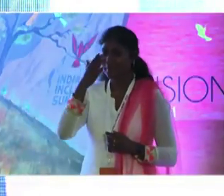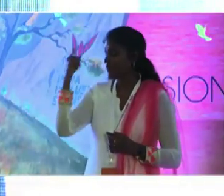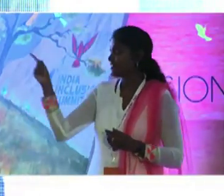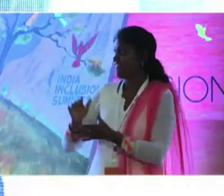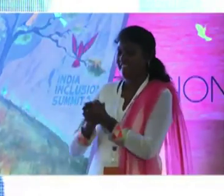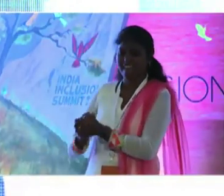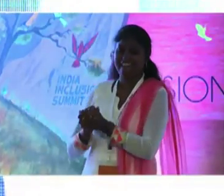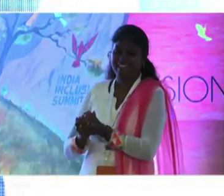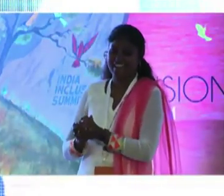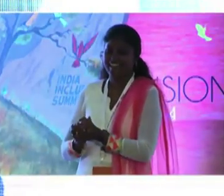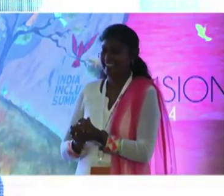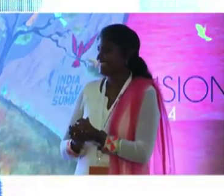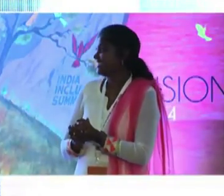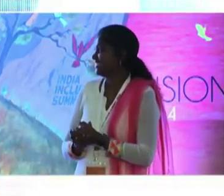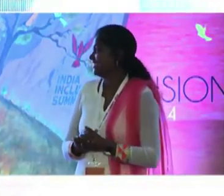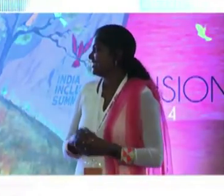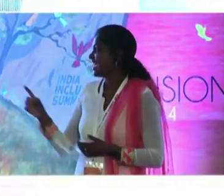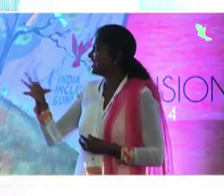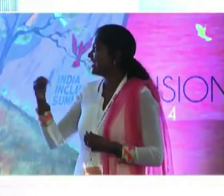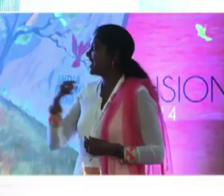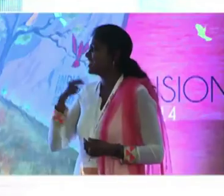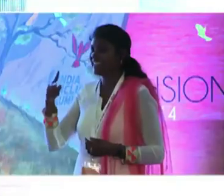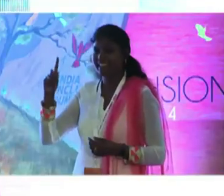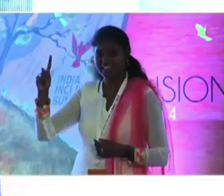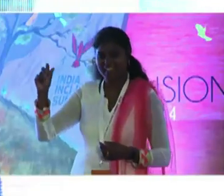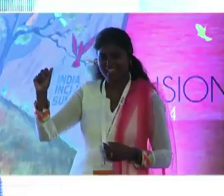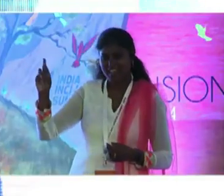big character is a huge